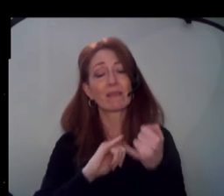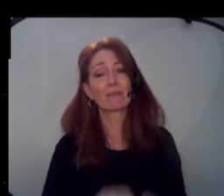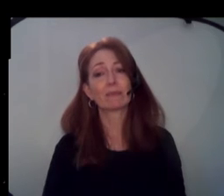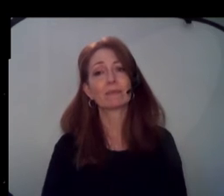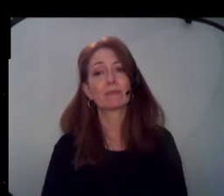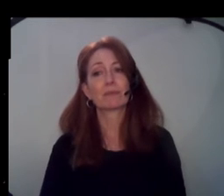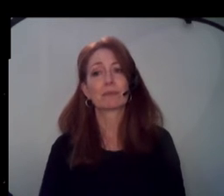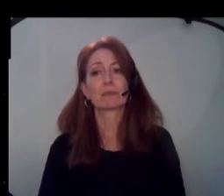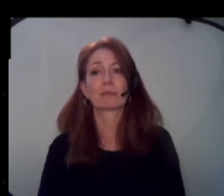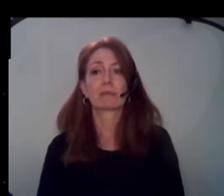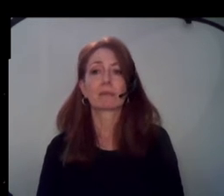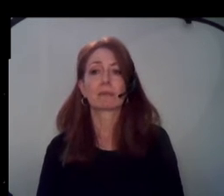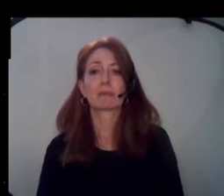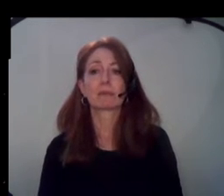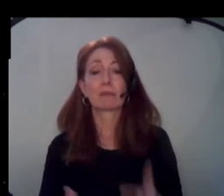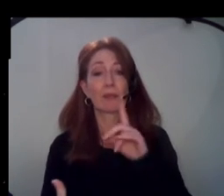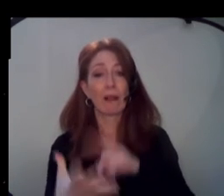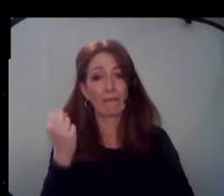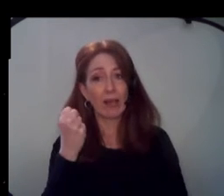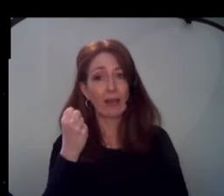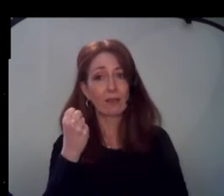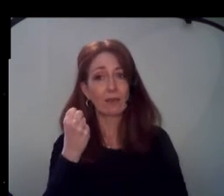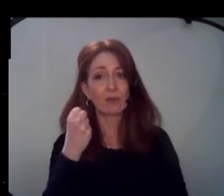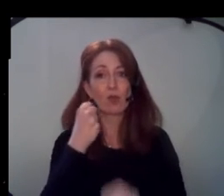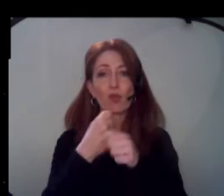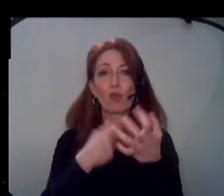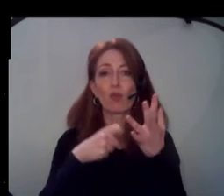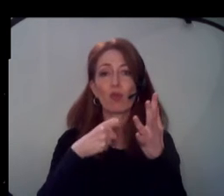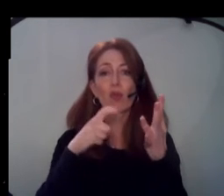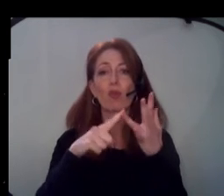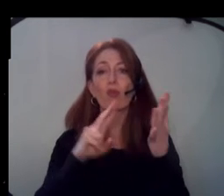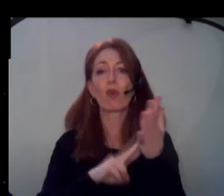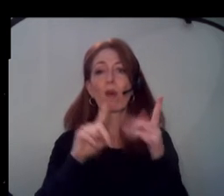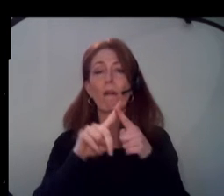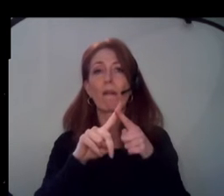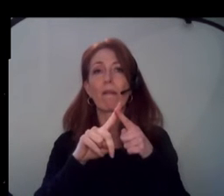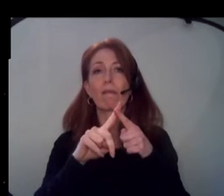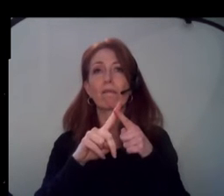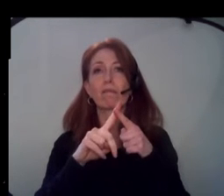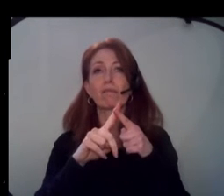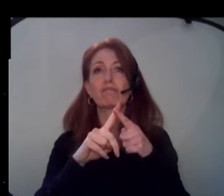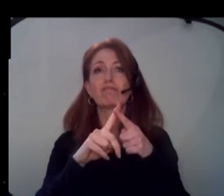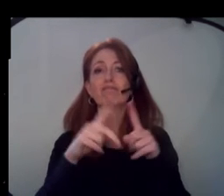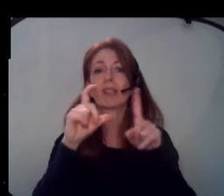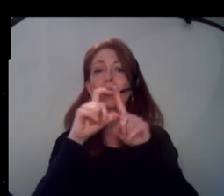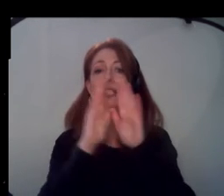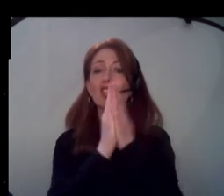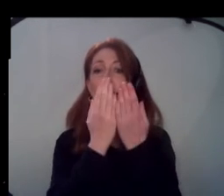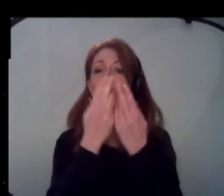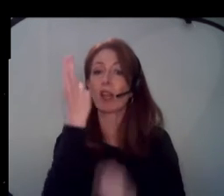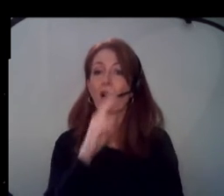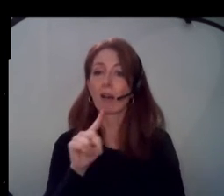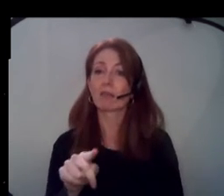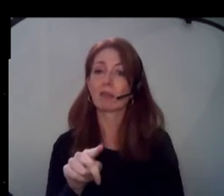reading in the Grove Dictionary of Art, which is, you know, that's kind of the mainstay, one of the foundational texts of for art